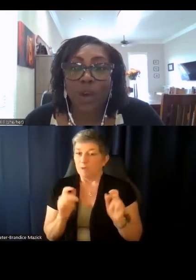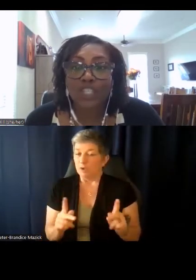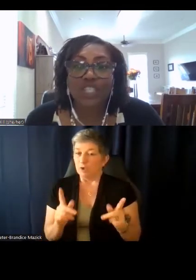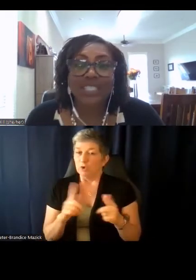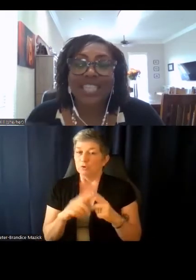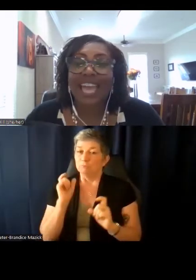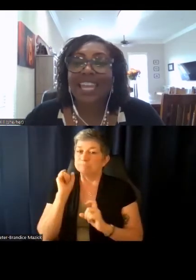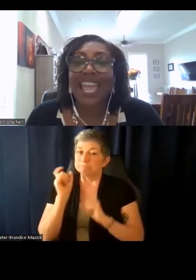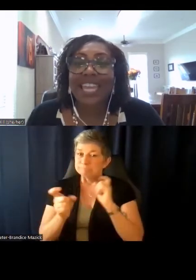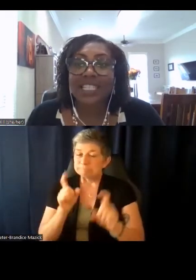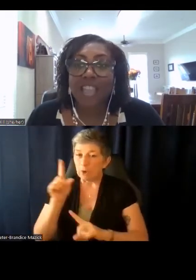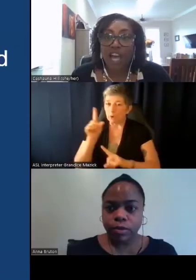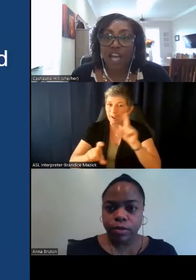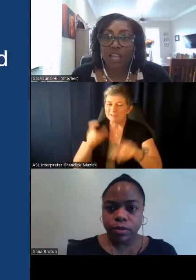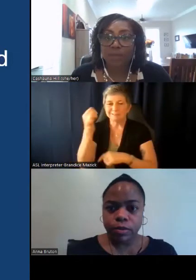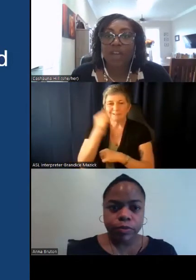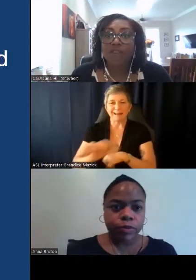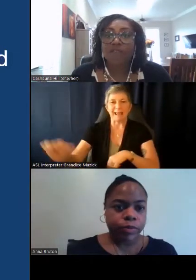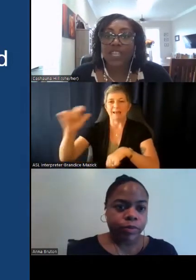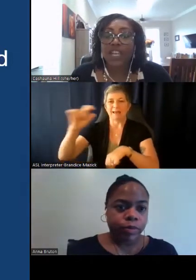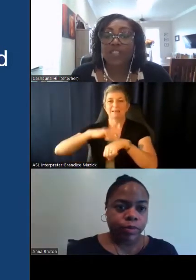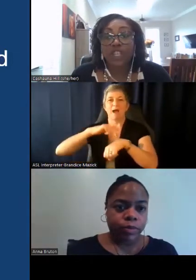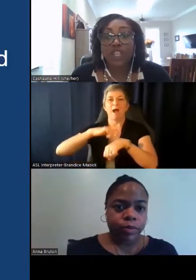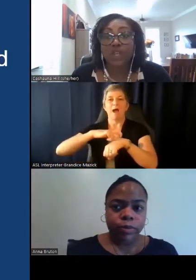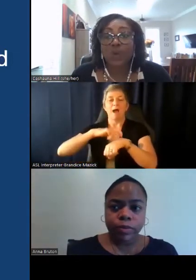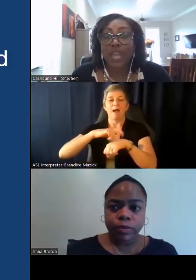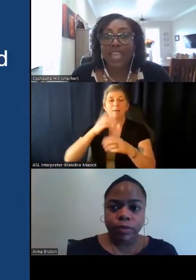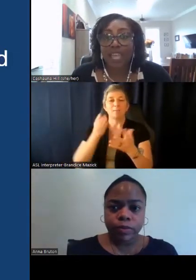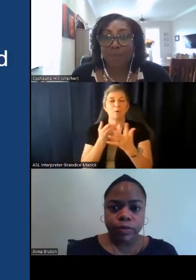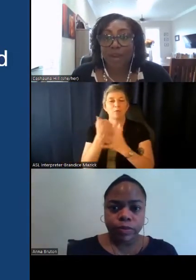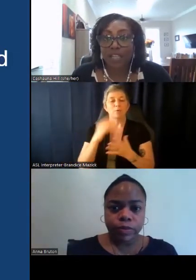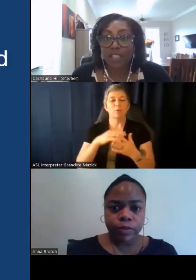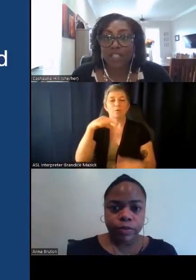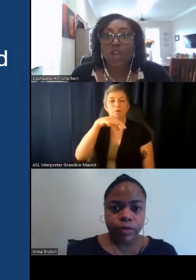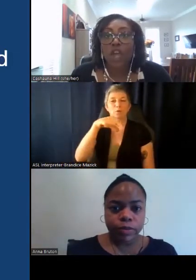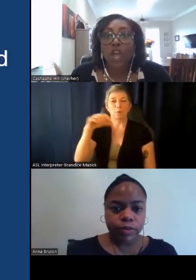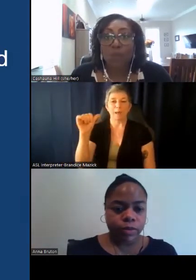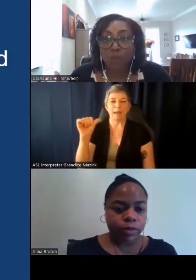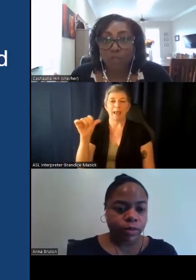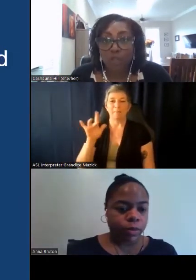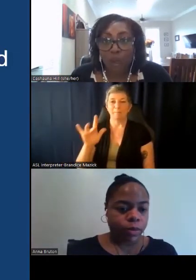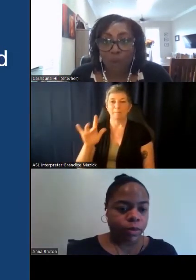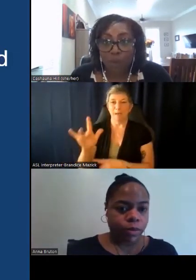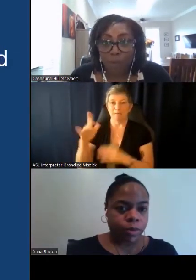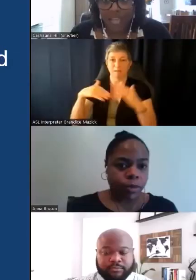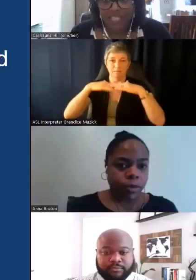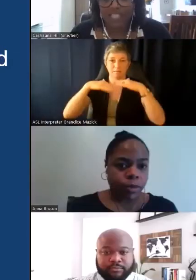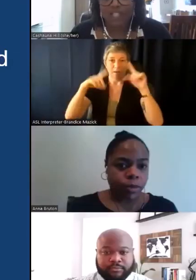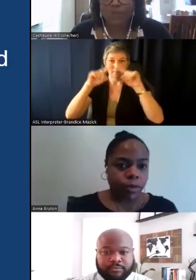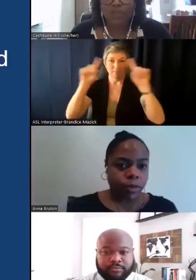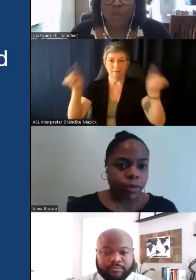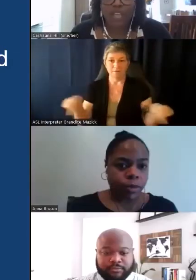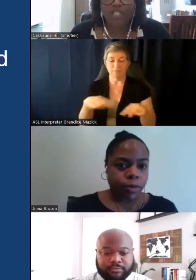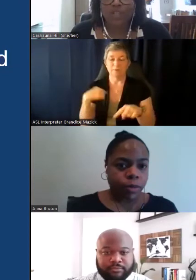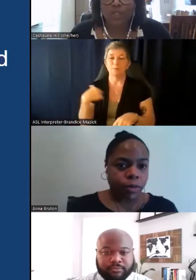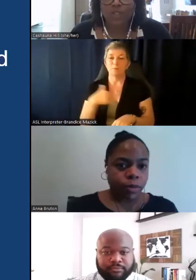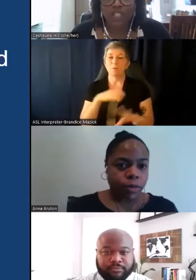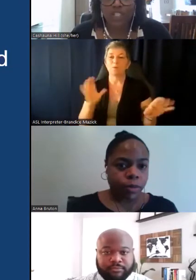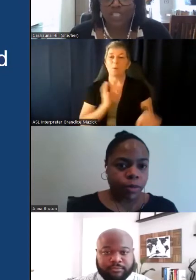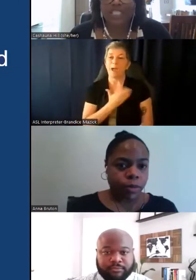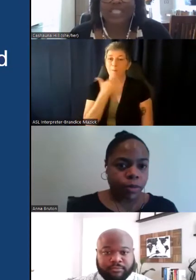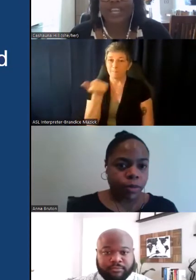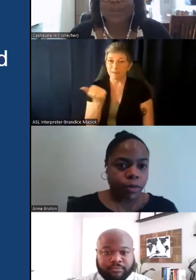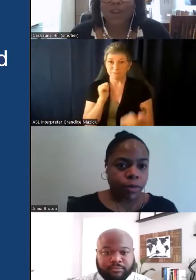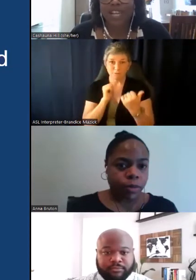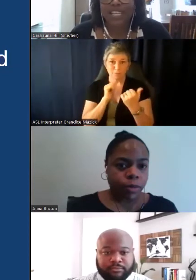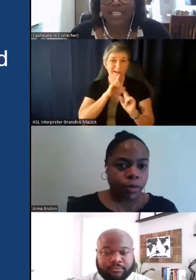submit questions at any time via the Q&A box, and we will do our best to address those